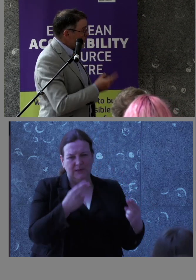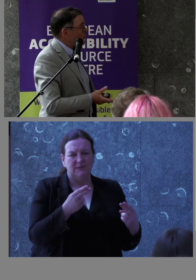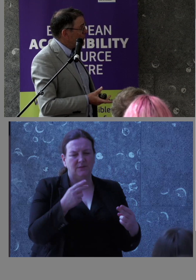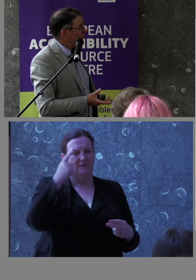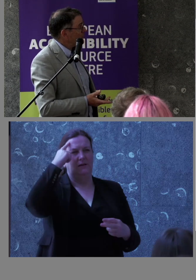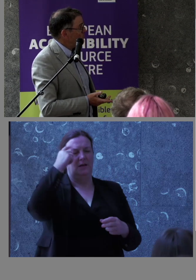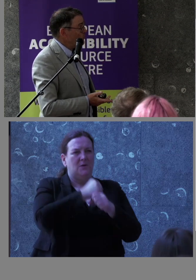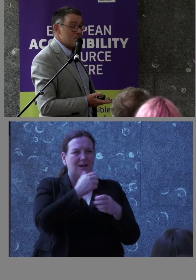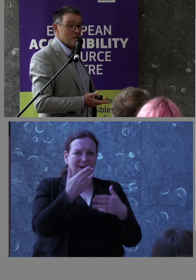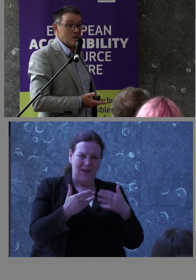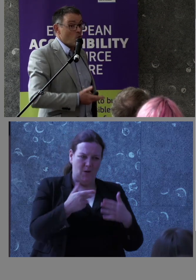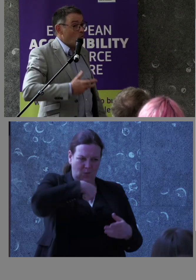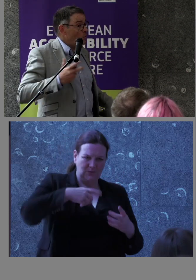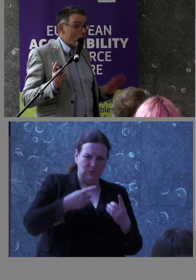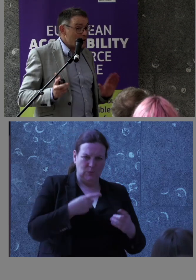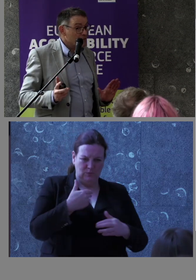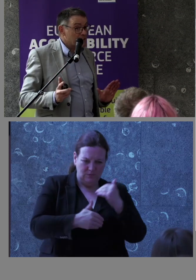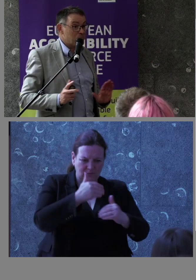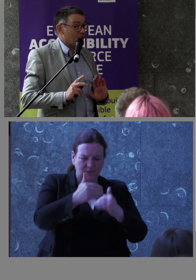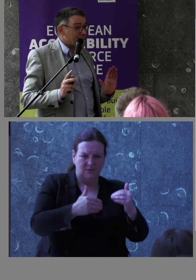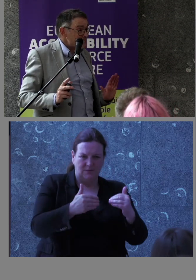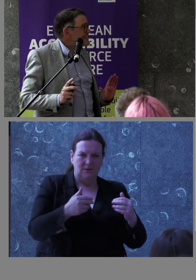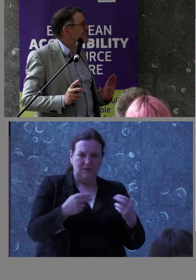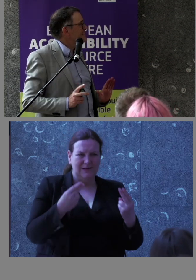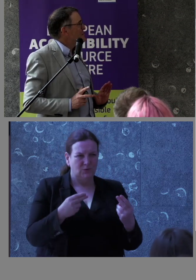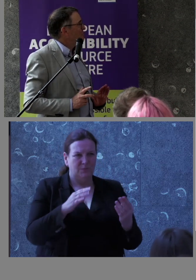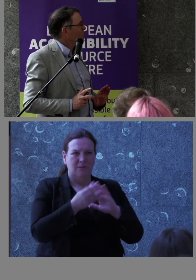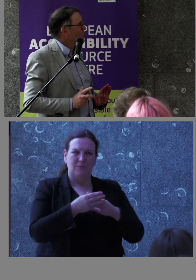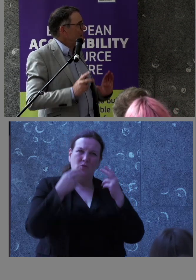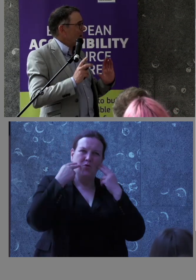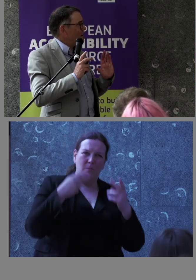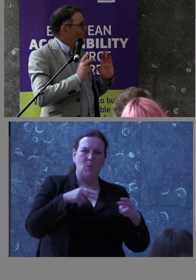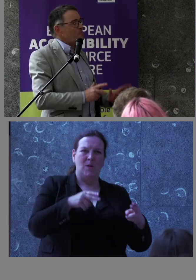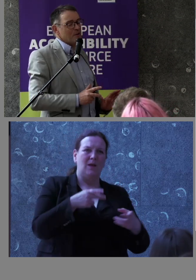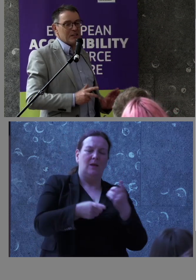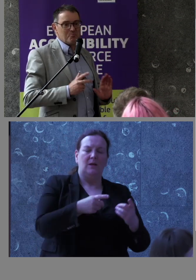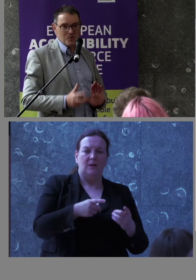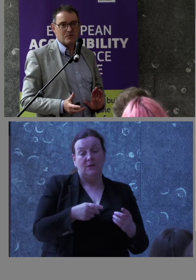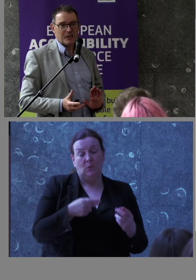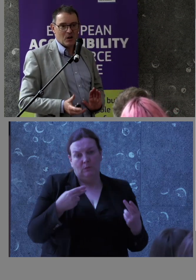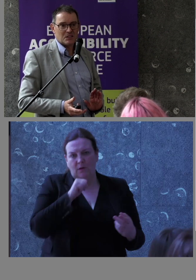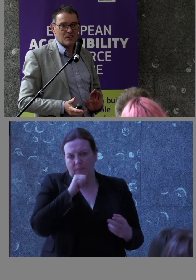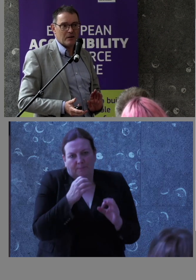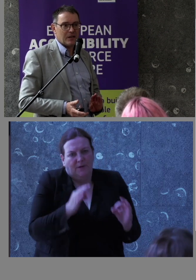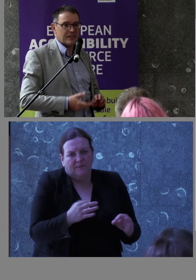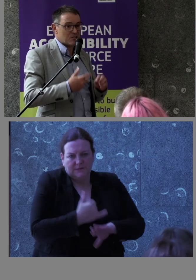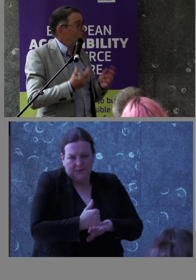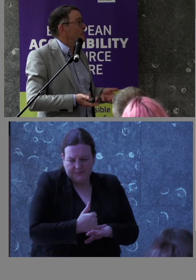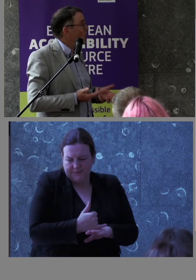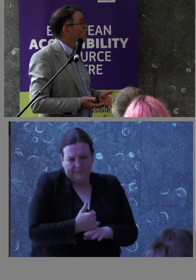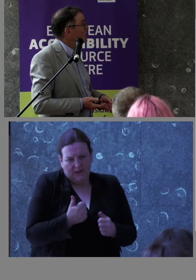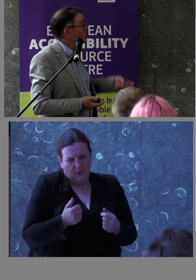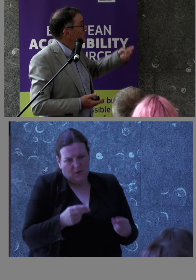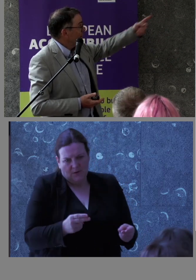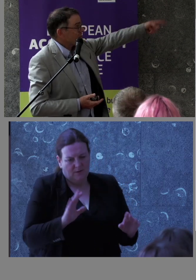Firth of Forth up in Scotland, and they have to paint it. And when they finish, they have to start painting it again.